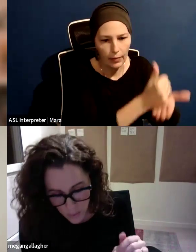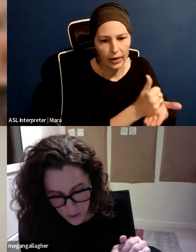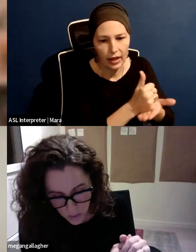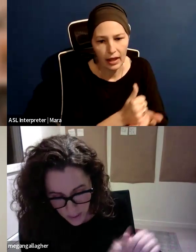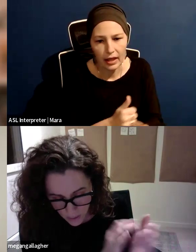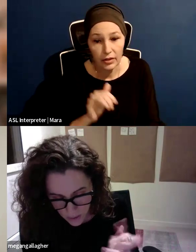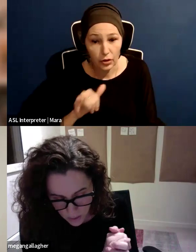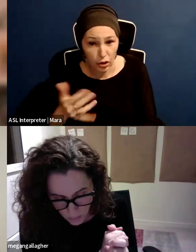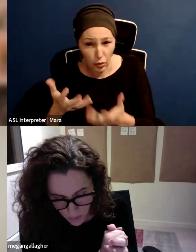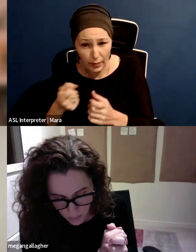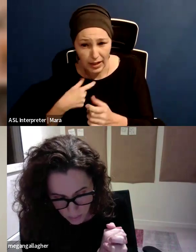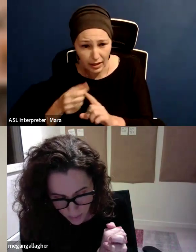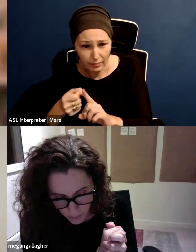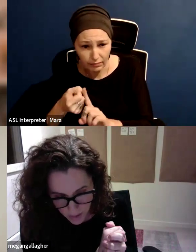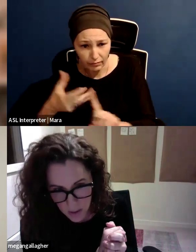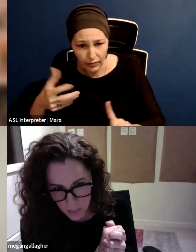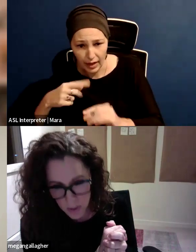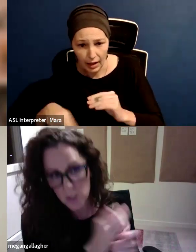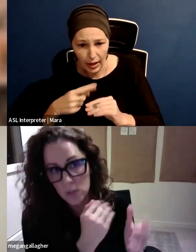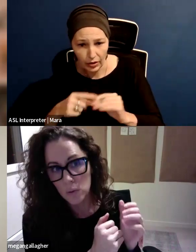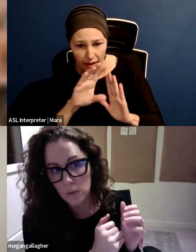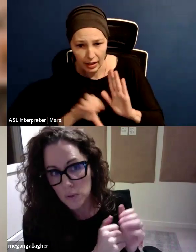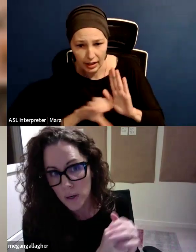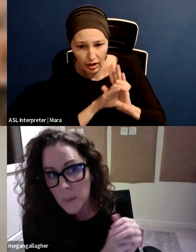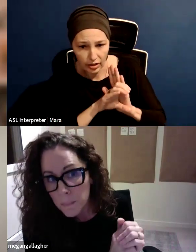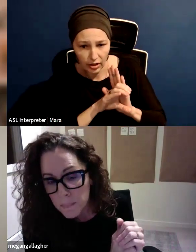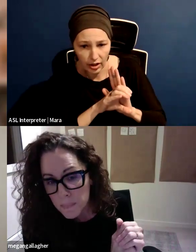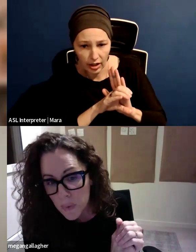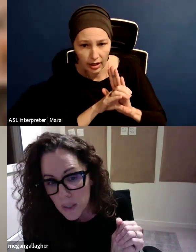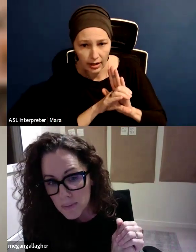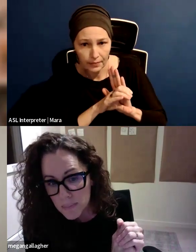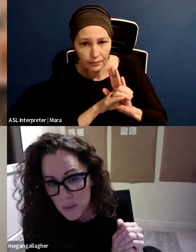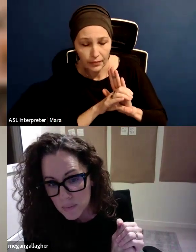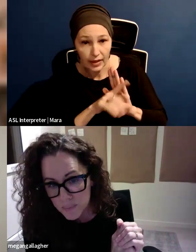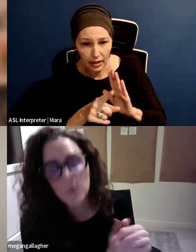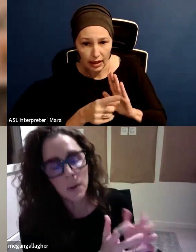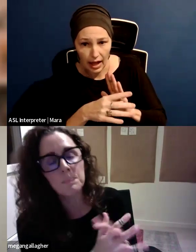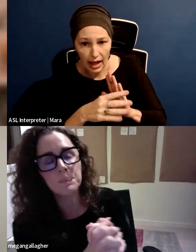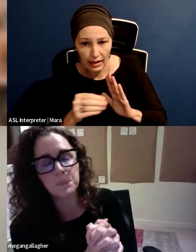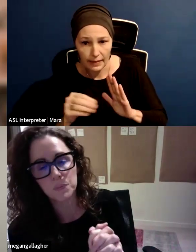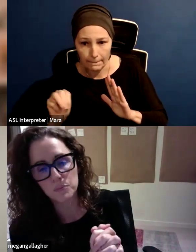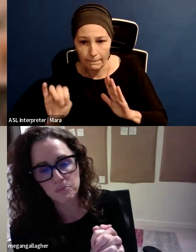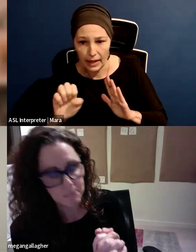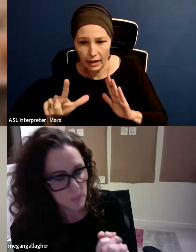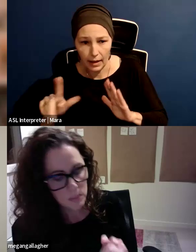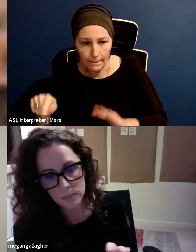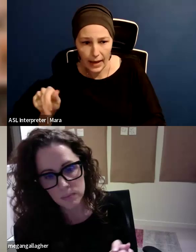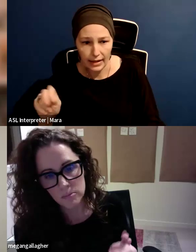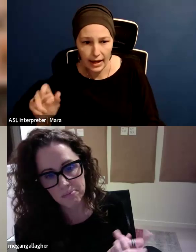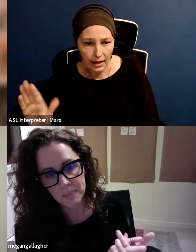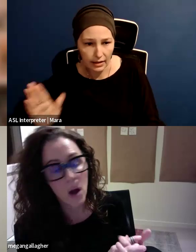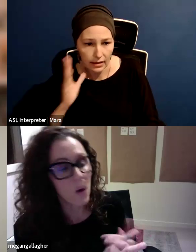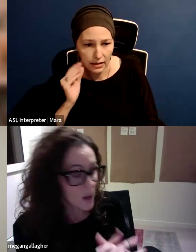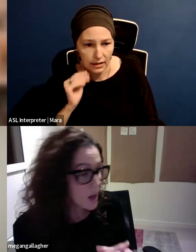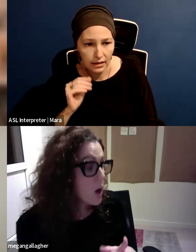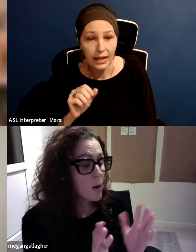asking me to go into the character and what Michael Pena experiences, or sorry? Yeah, also, yes, and also working with the